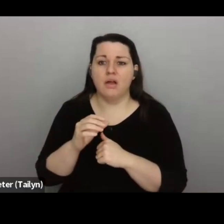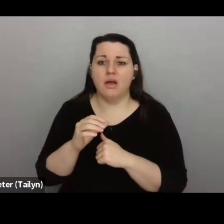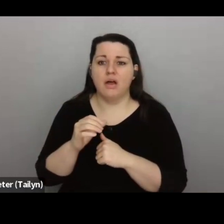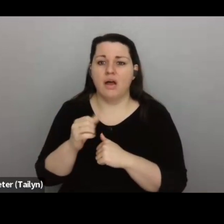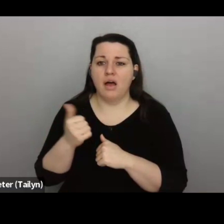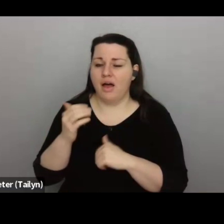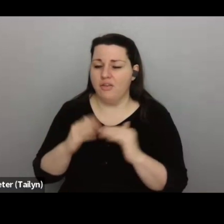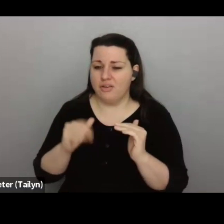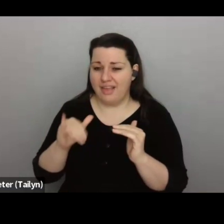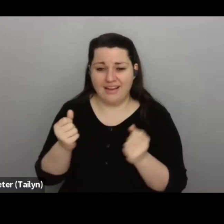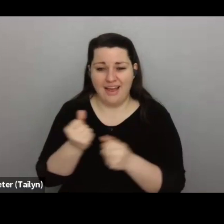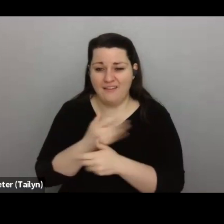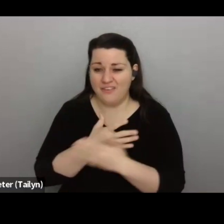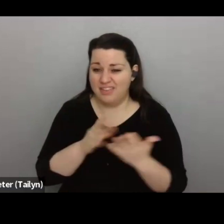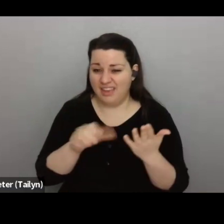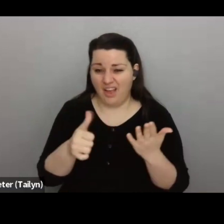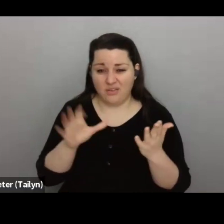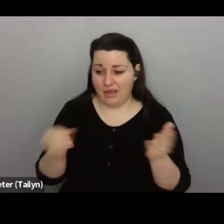completely transferable.